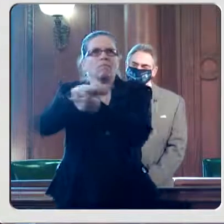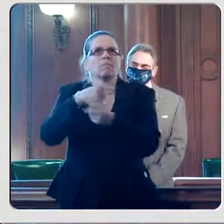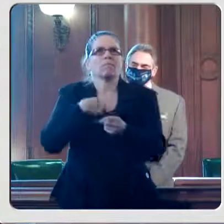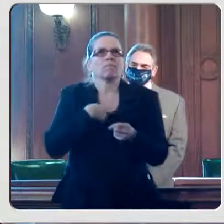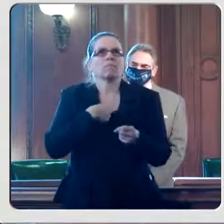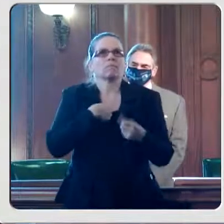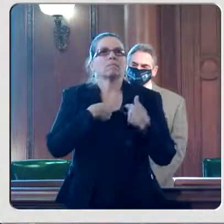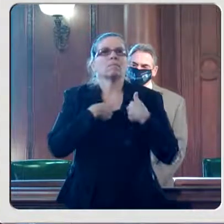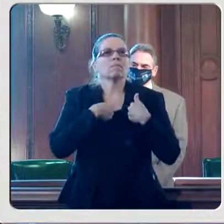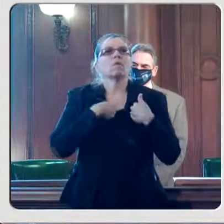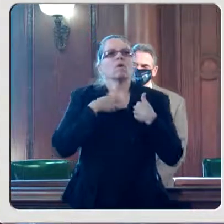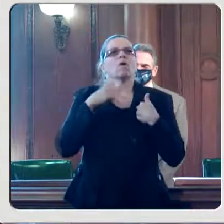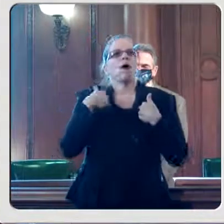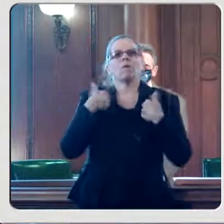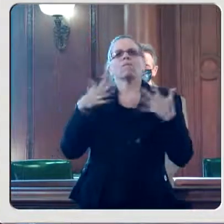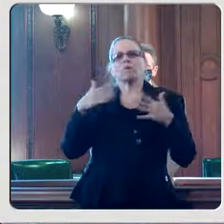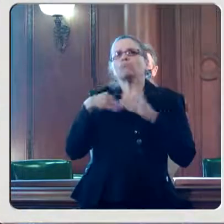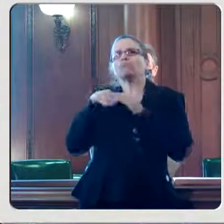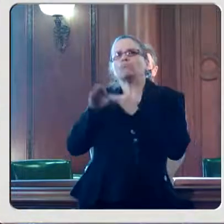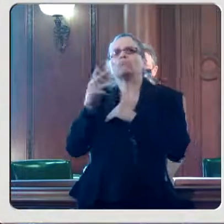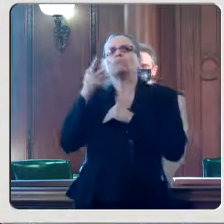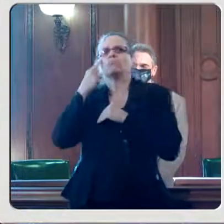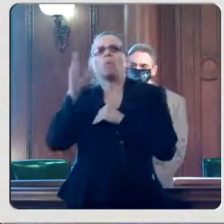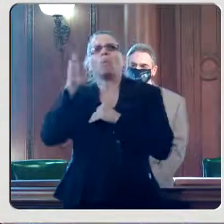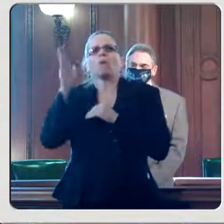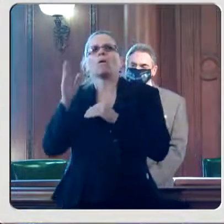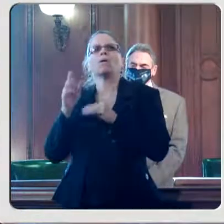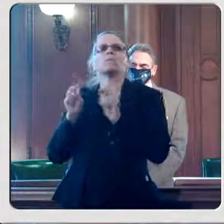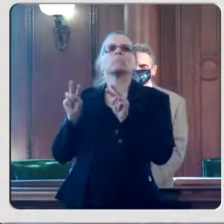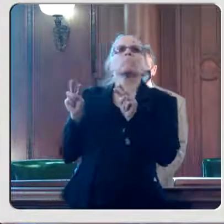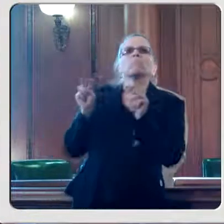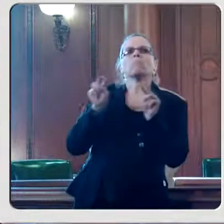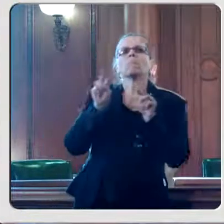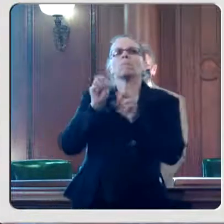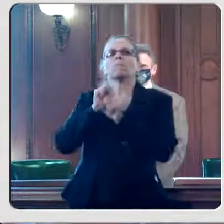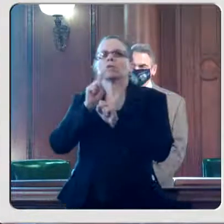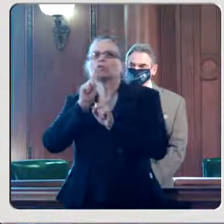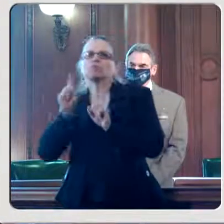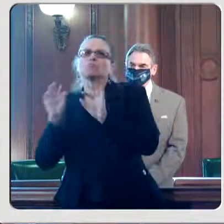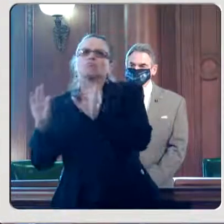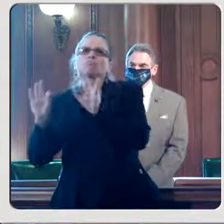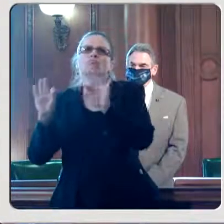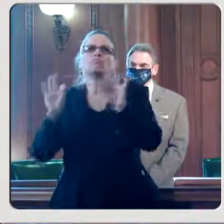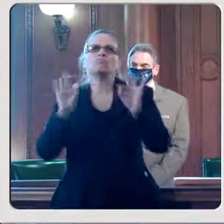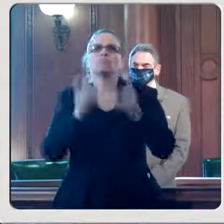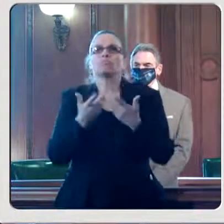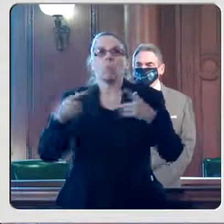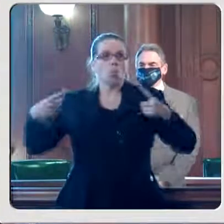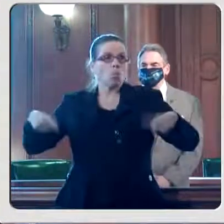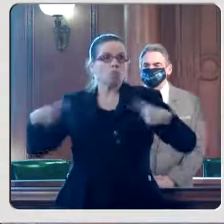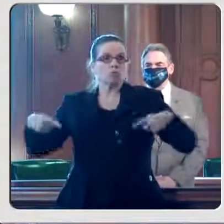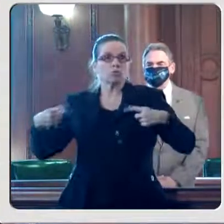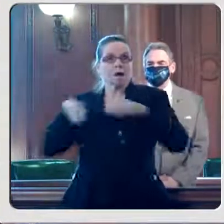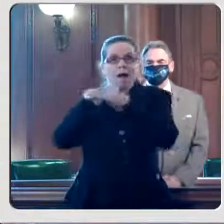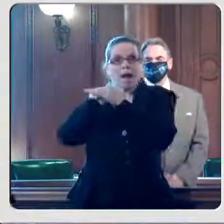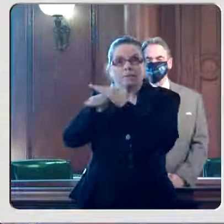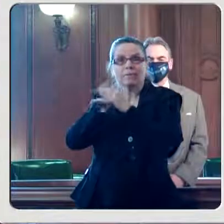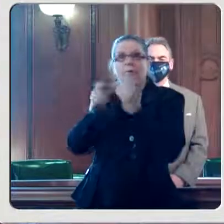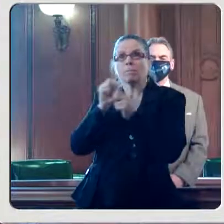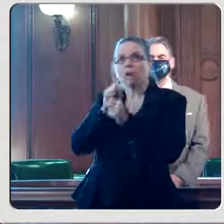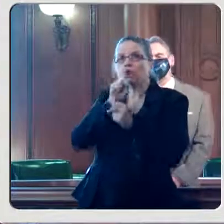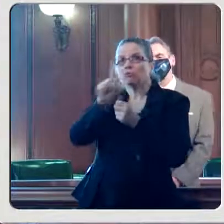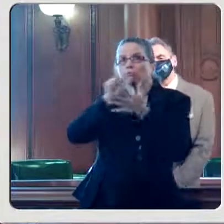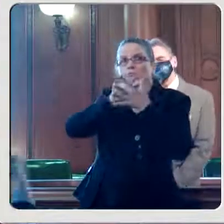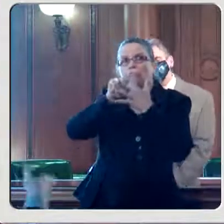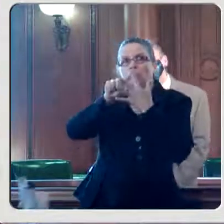sure logistically and we were ready and our infrastructure was concrete. Well, while you're up there, just to follow